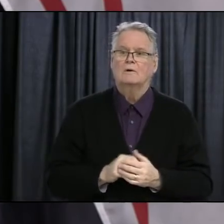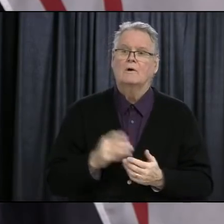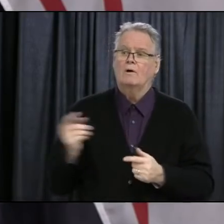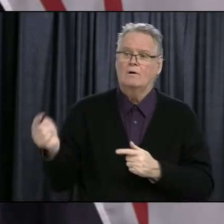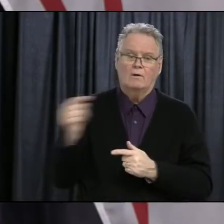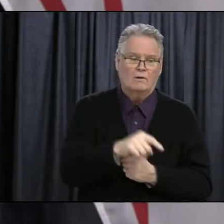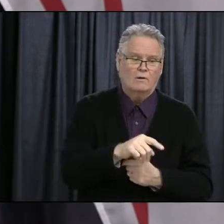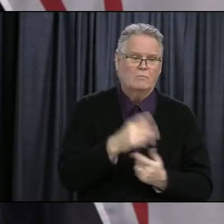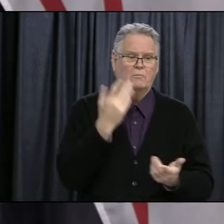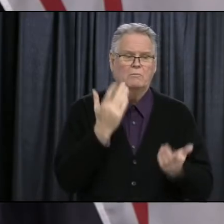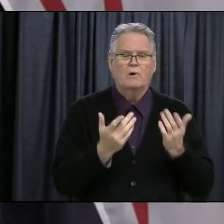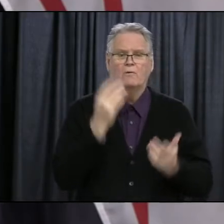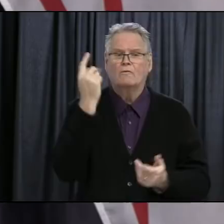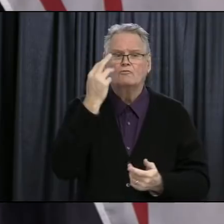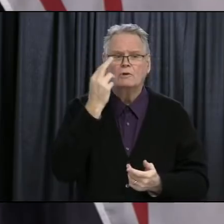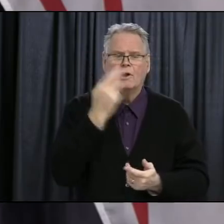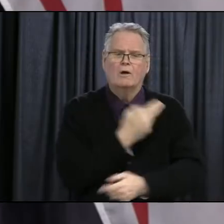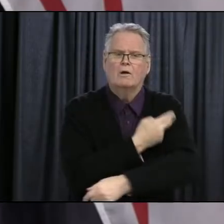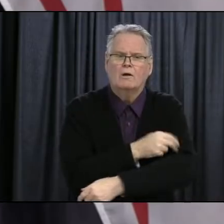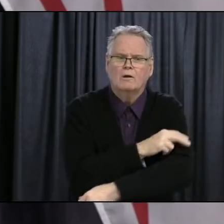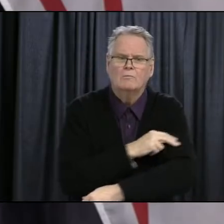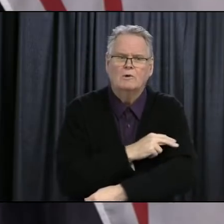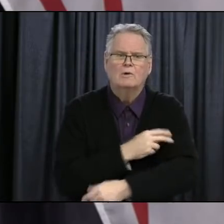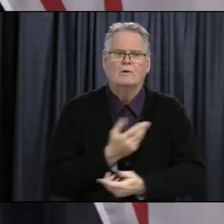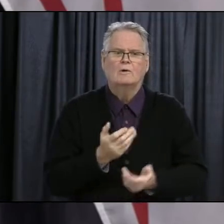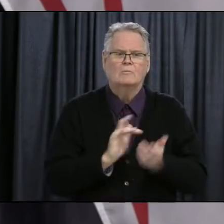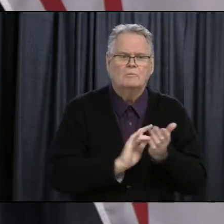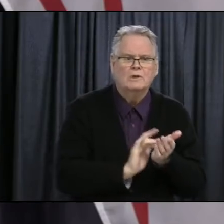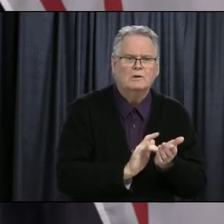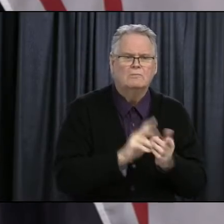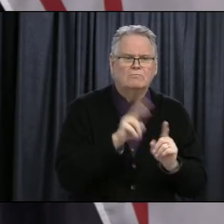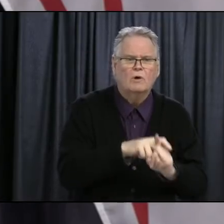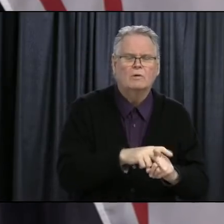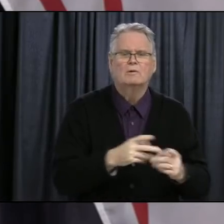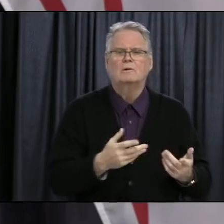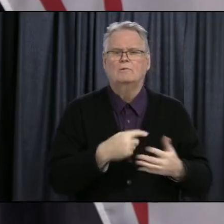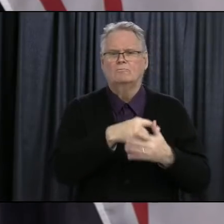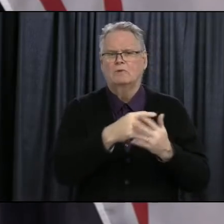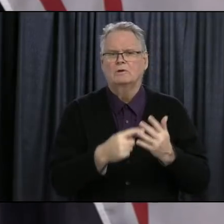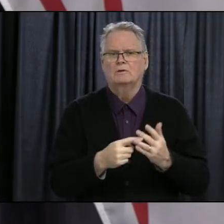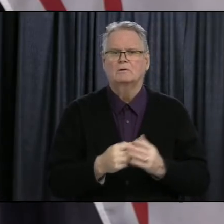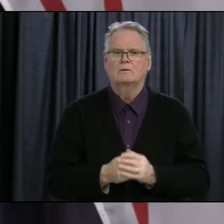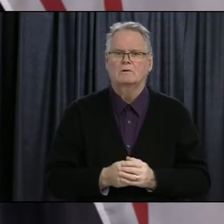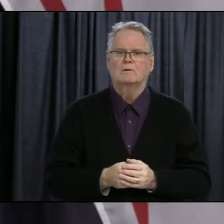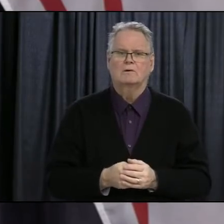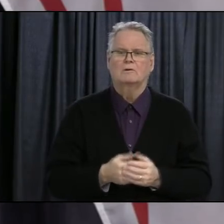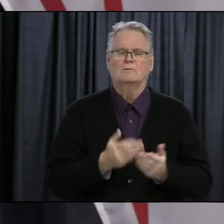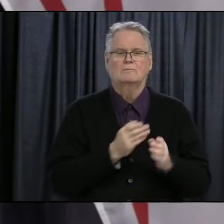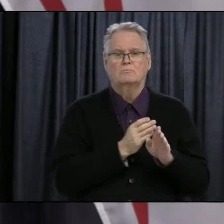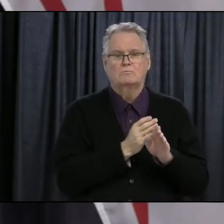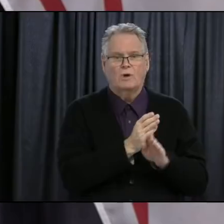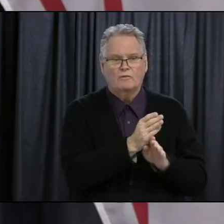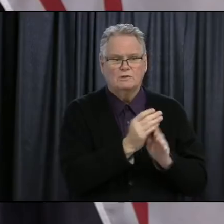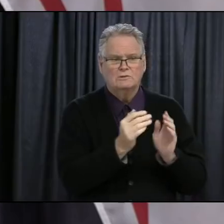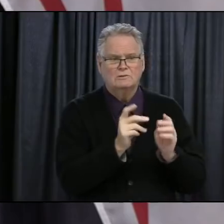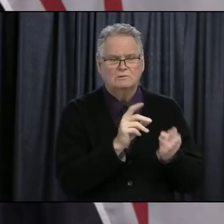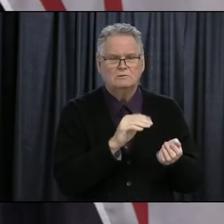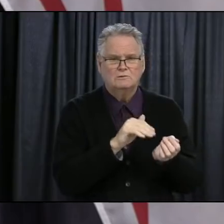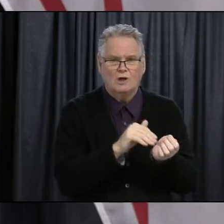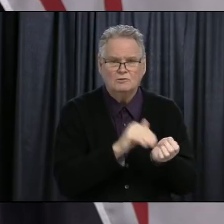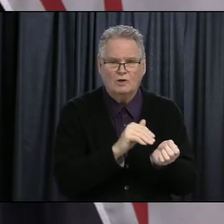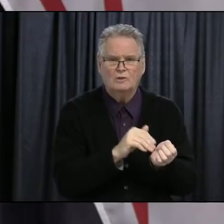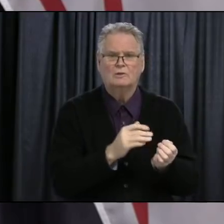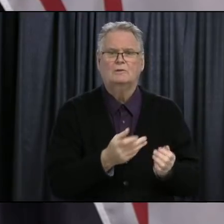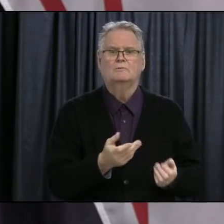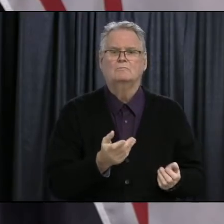get medical services, or some other crucial part of your life.